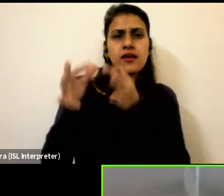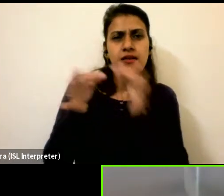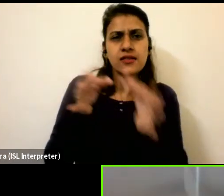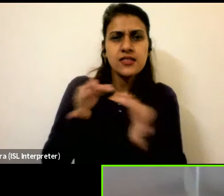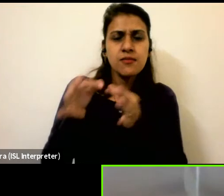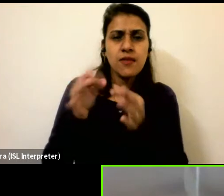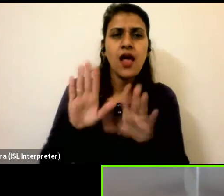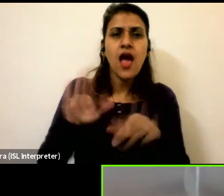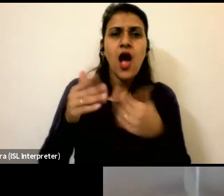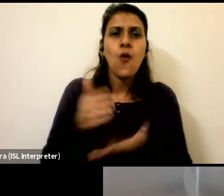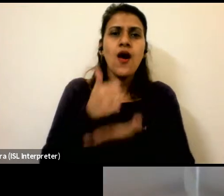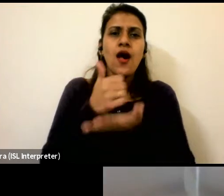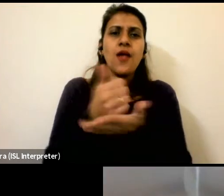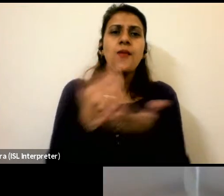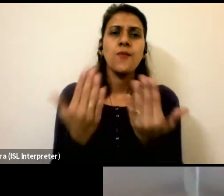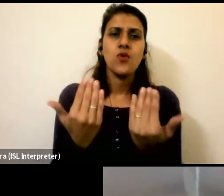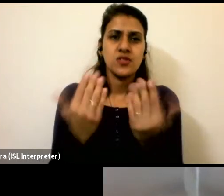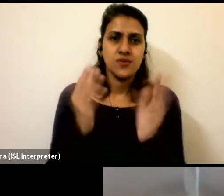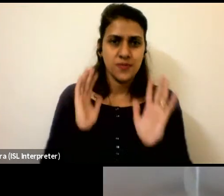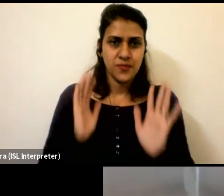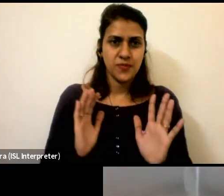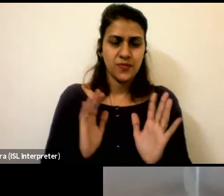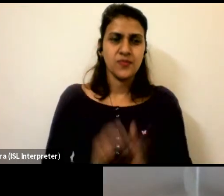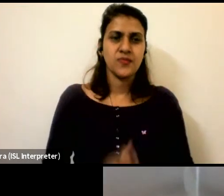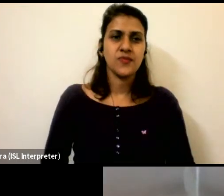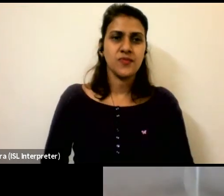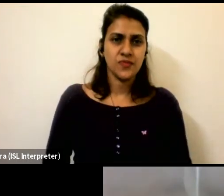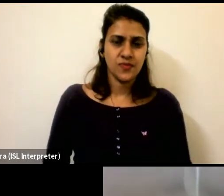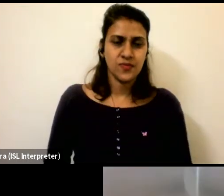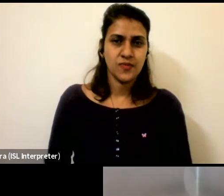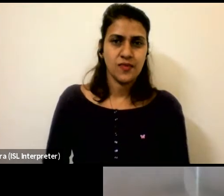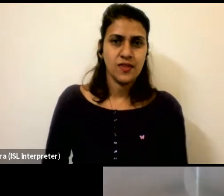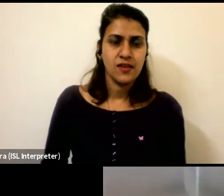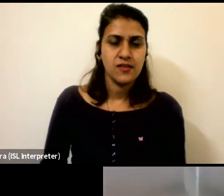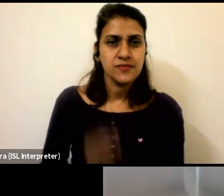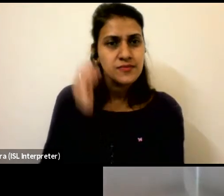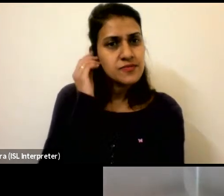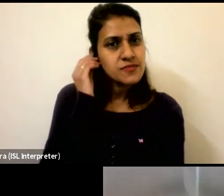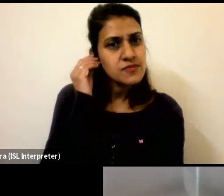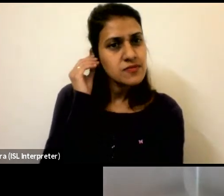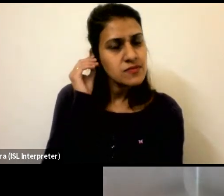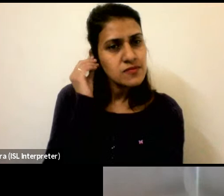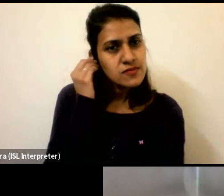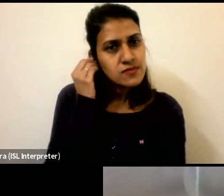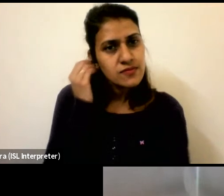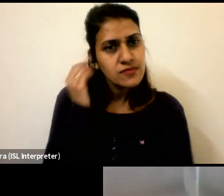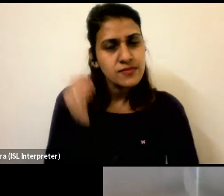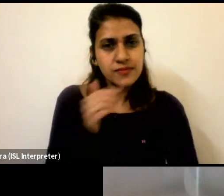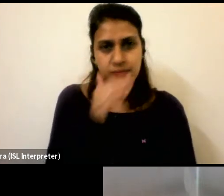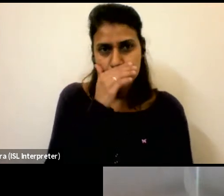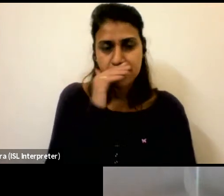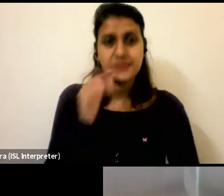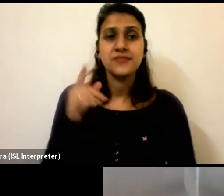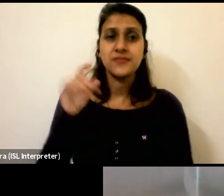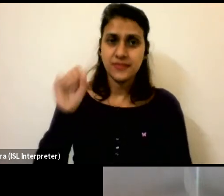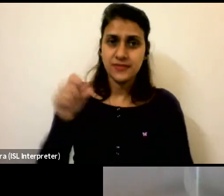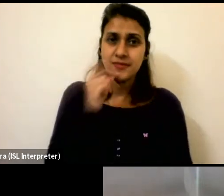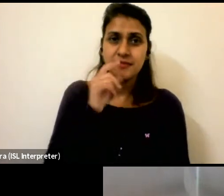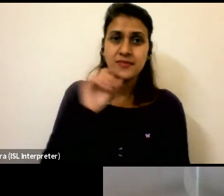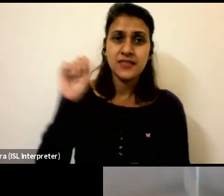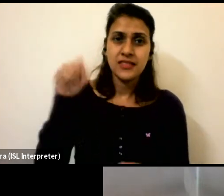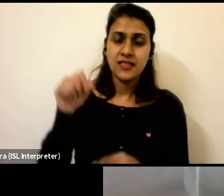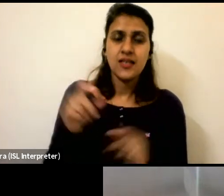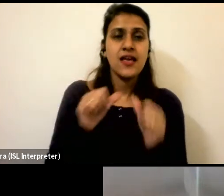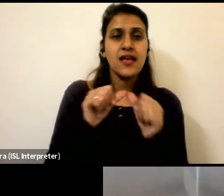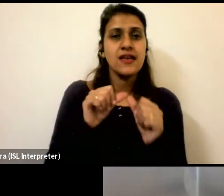along. Well, we'll take up your offer there. And, the assessment we did, we found that a large number